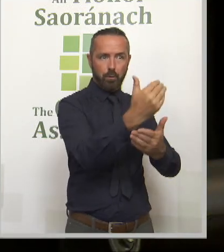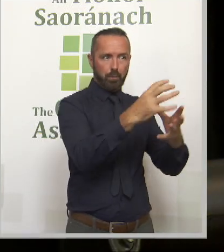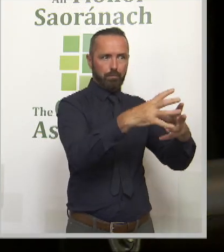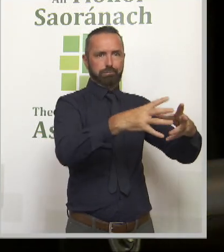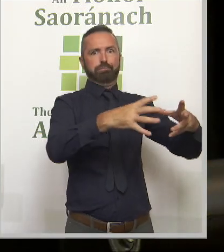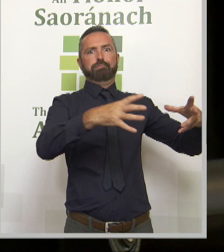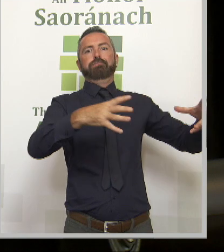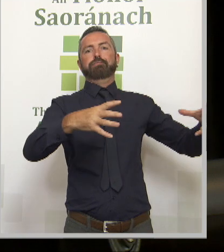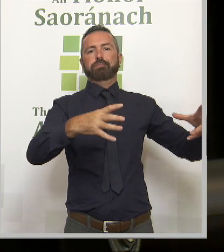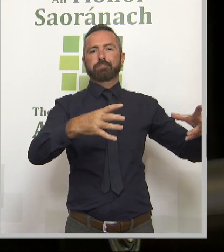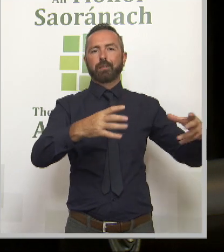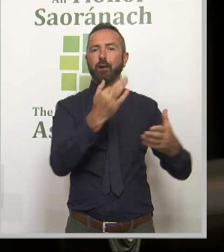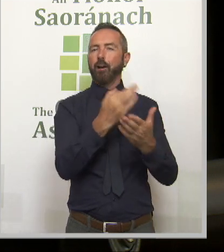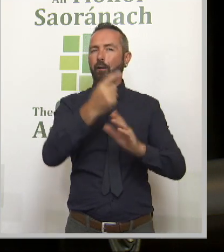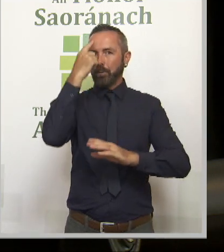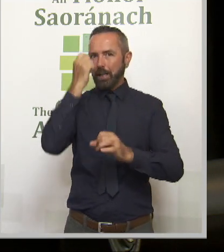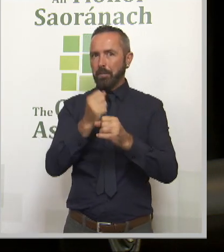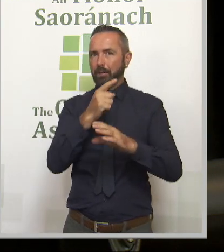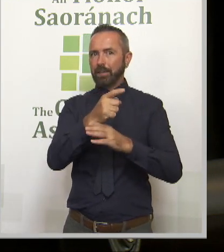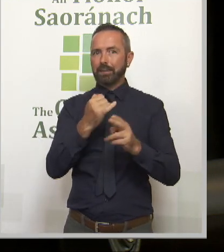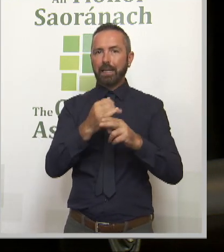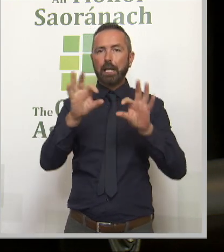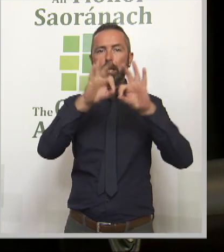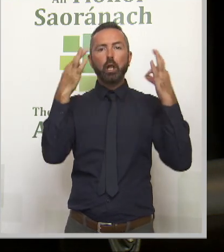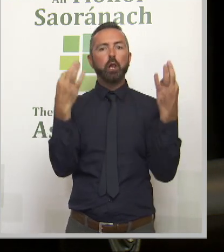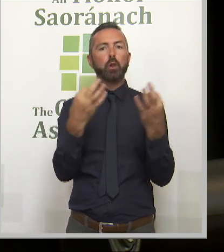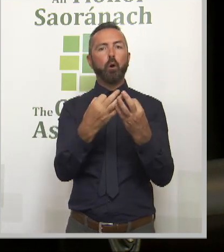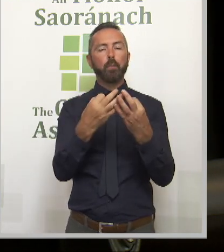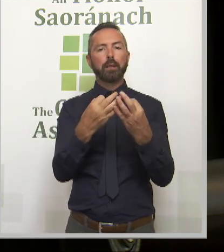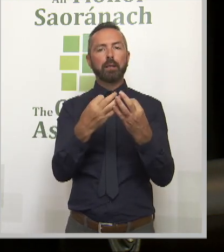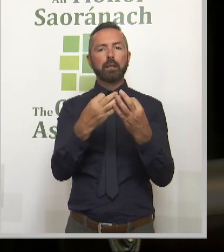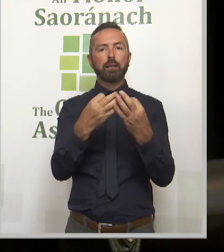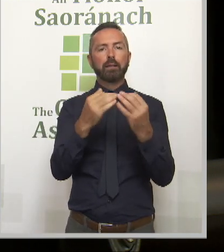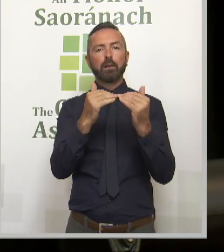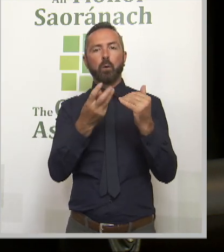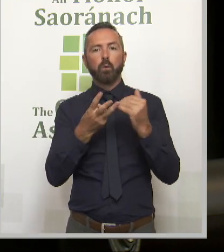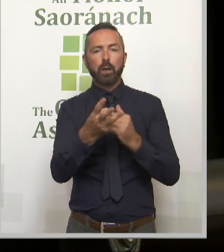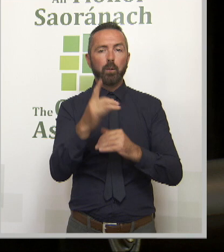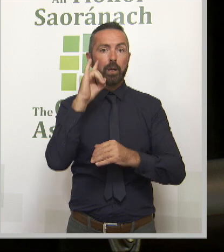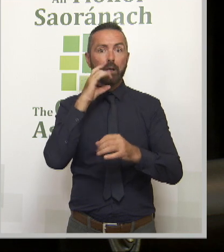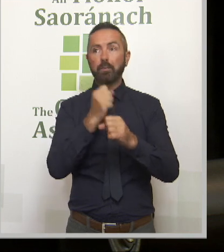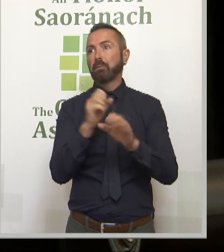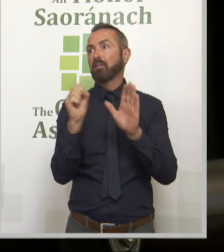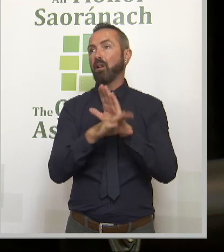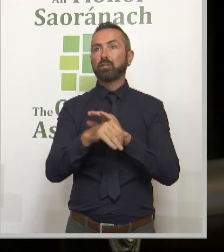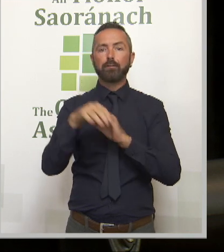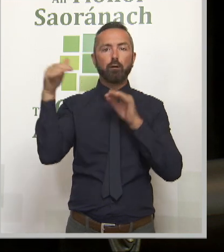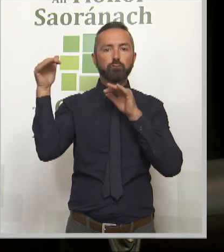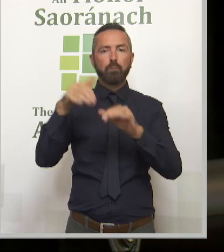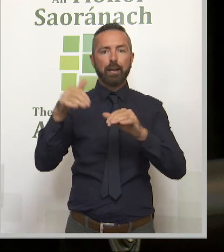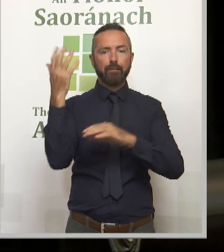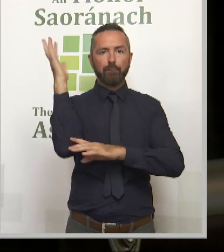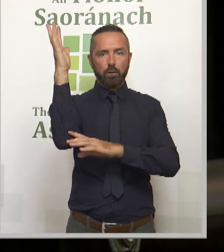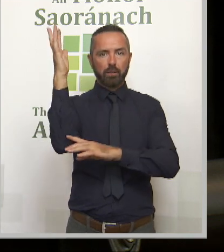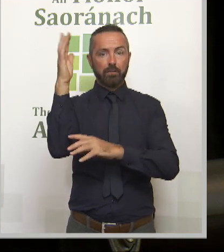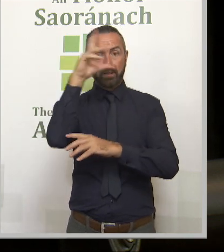we tend to think of this on a global scale. We hear statistics about the loss of rainforests, for example. And last year, for instance,